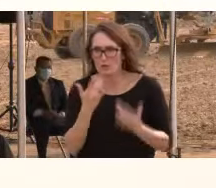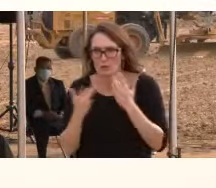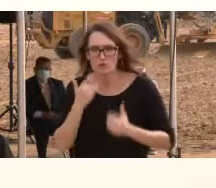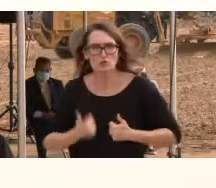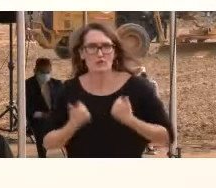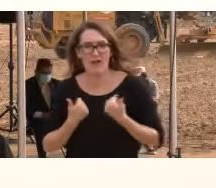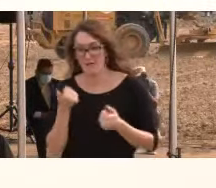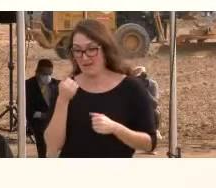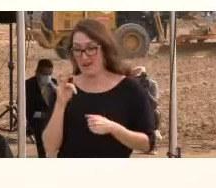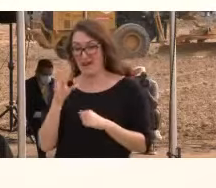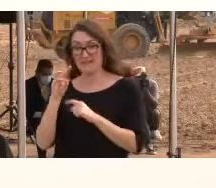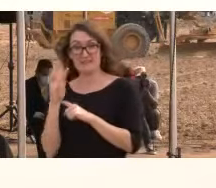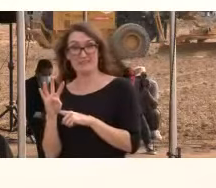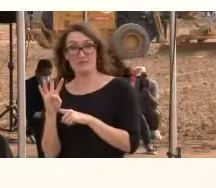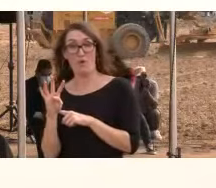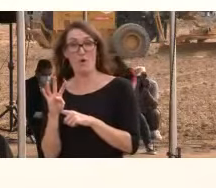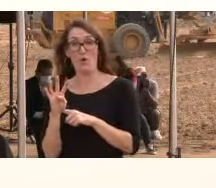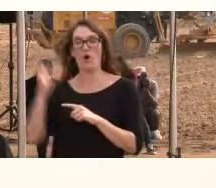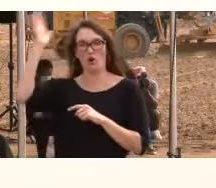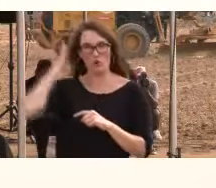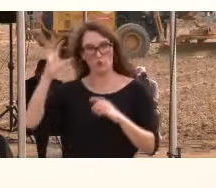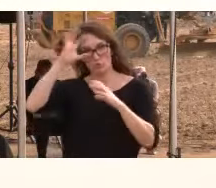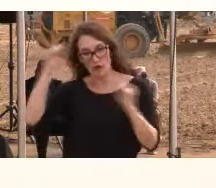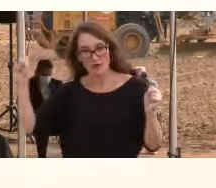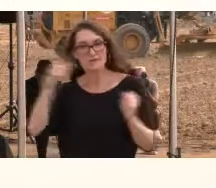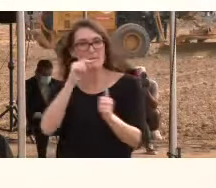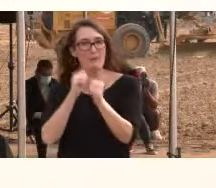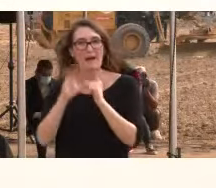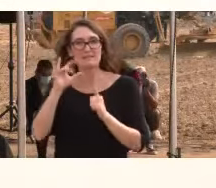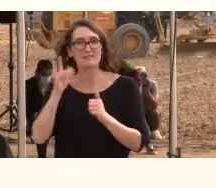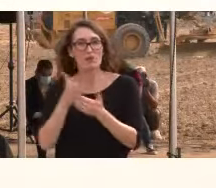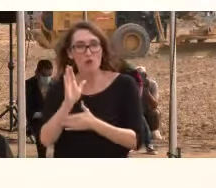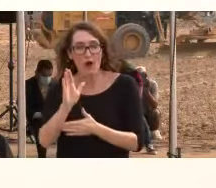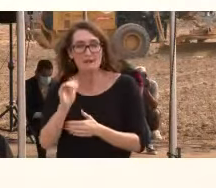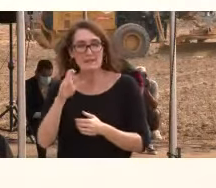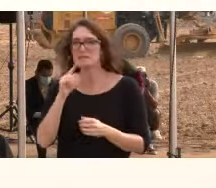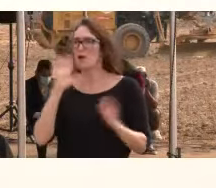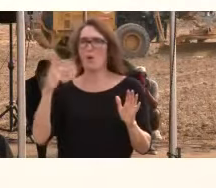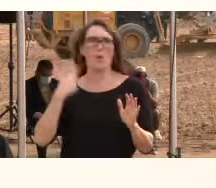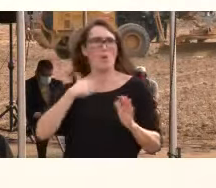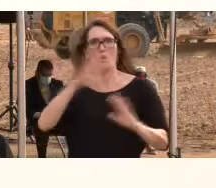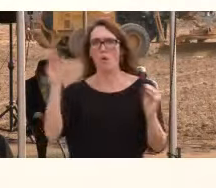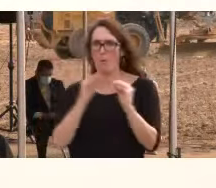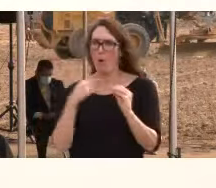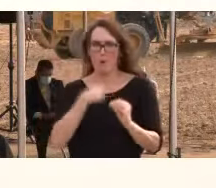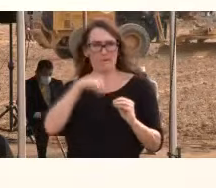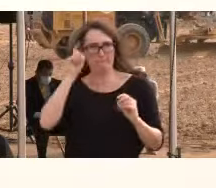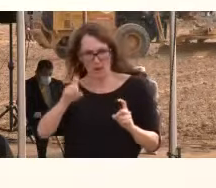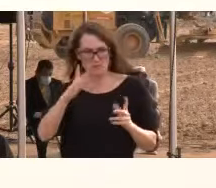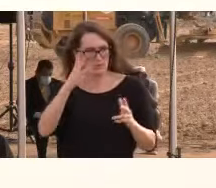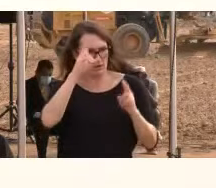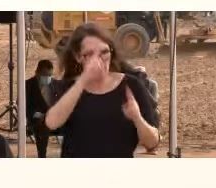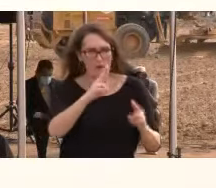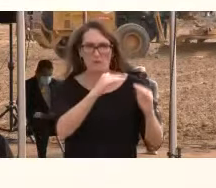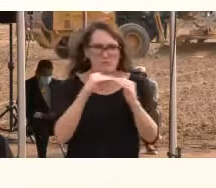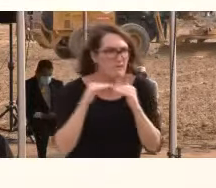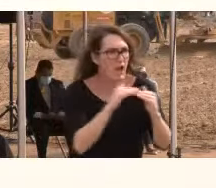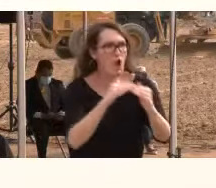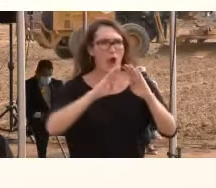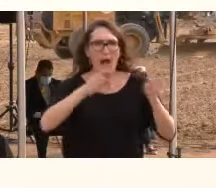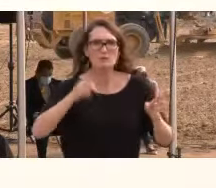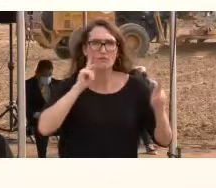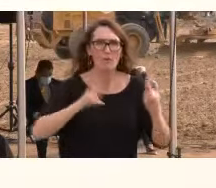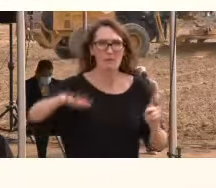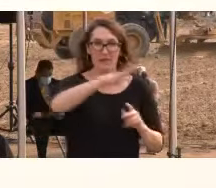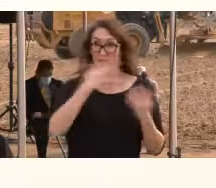In 1964, our president then, we passed a Civil Rights Act, and we said we won't do that anymore, and that we'd make fair housing. And here